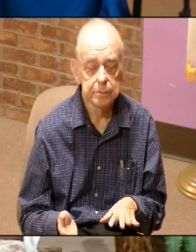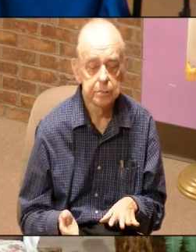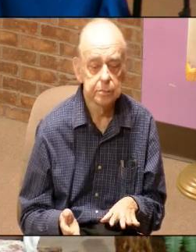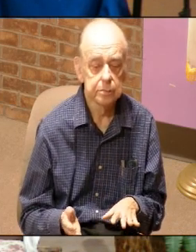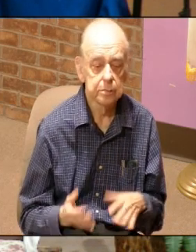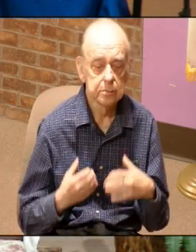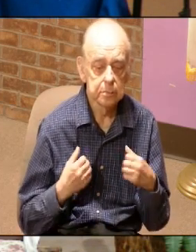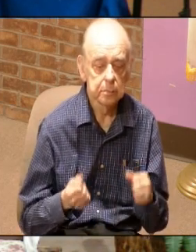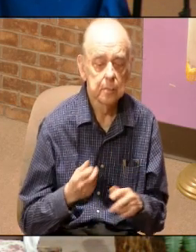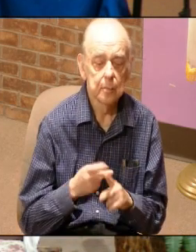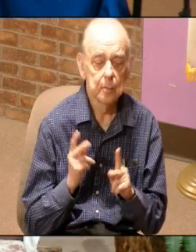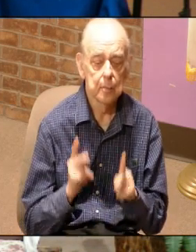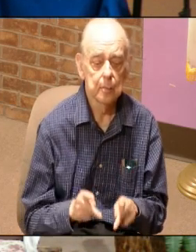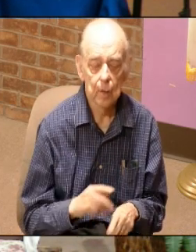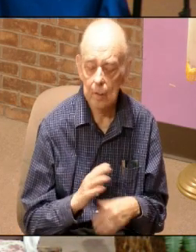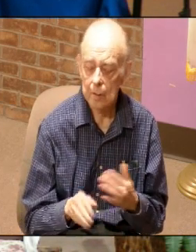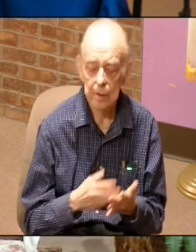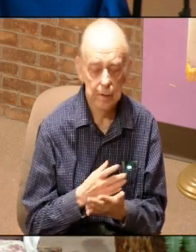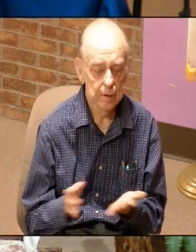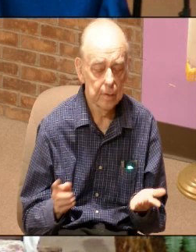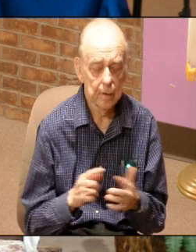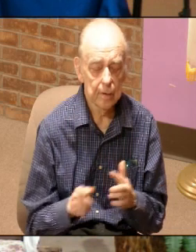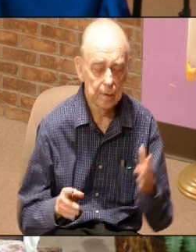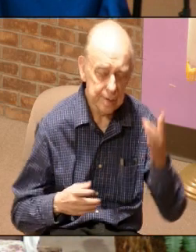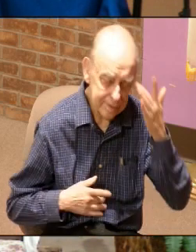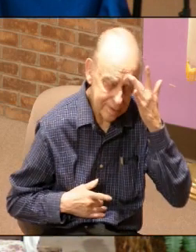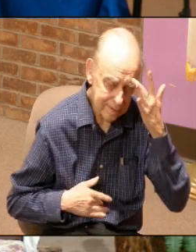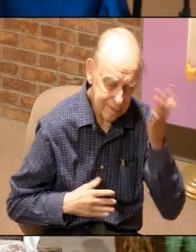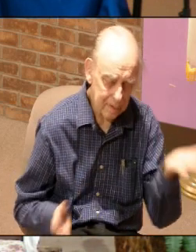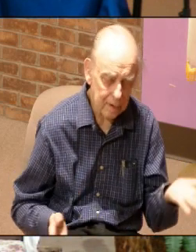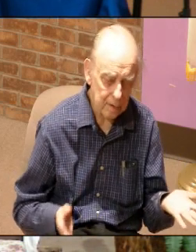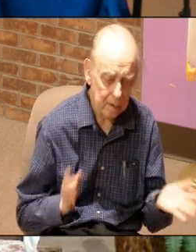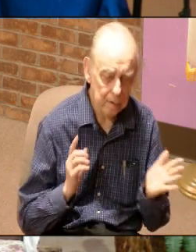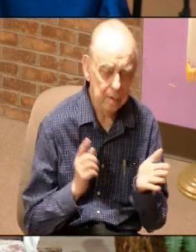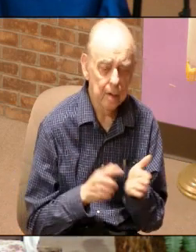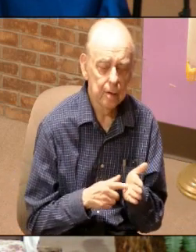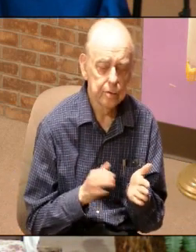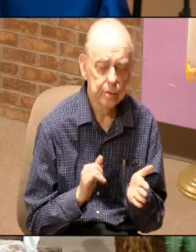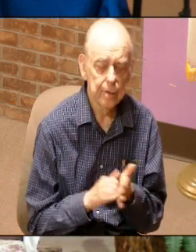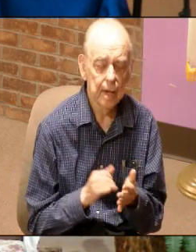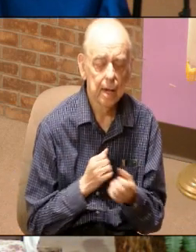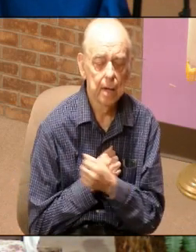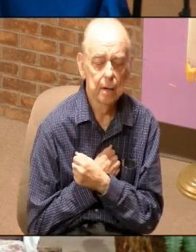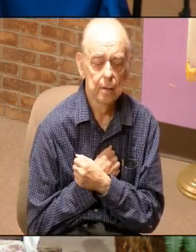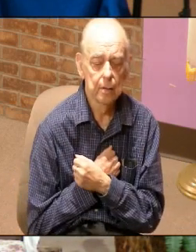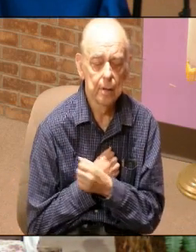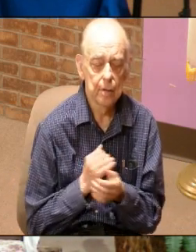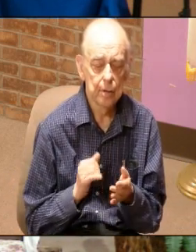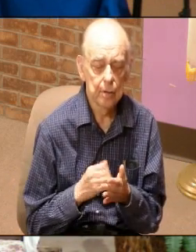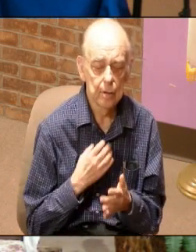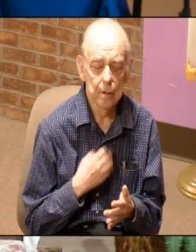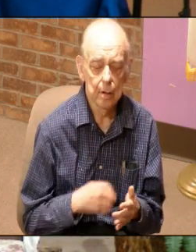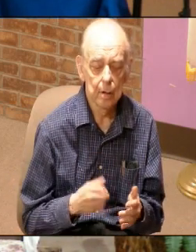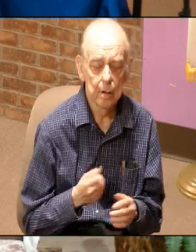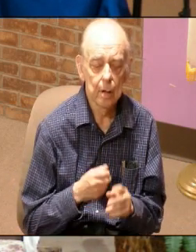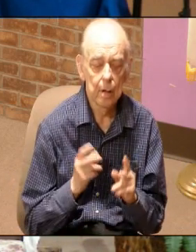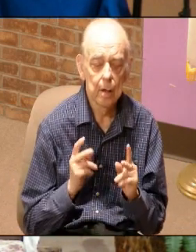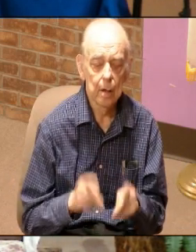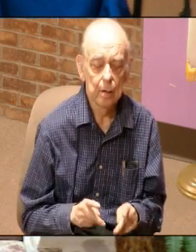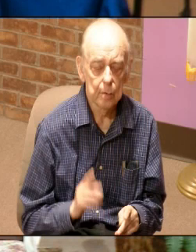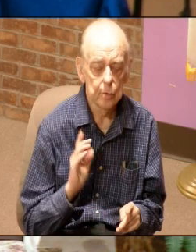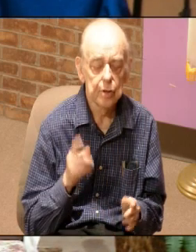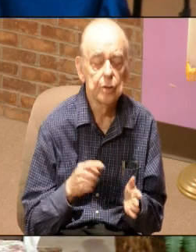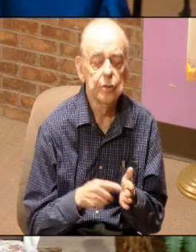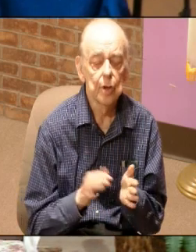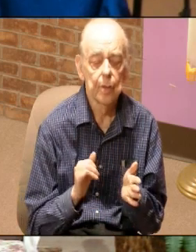heal everybody of all of these different diseases and just showing the kind of love that you wish that everybody else could